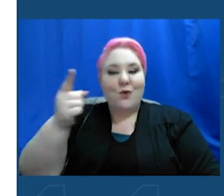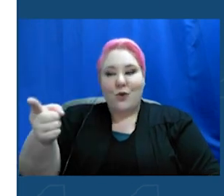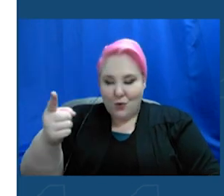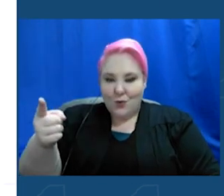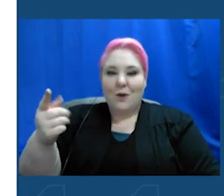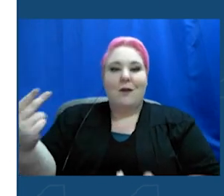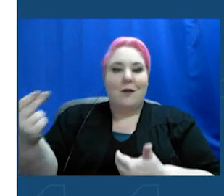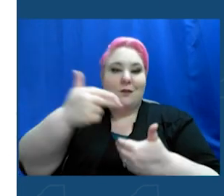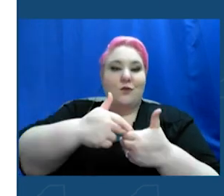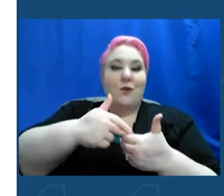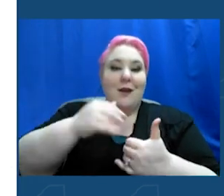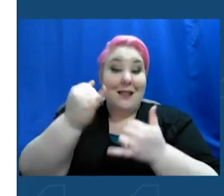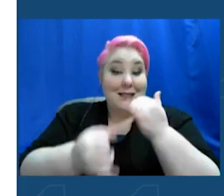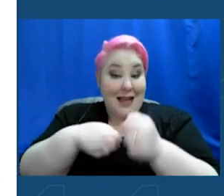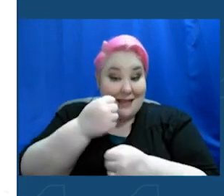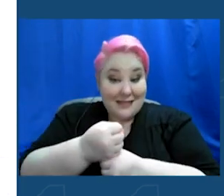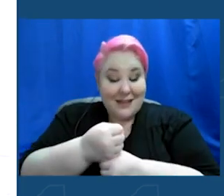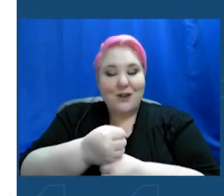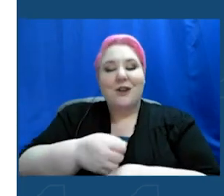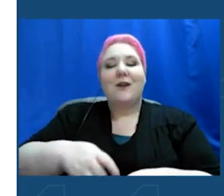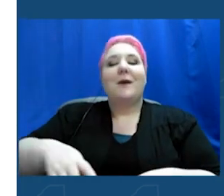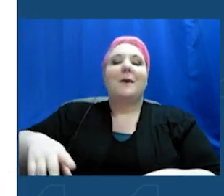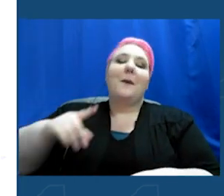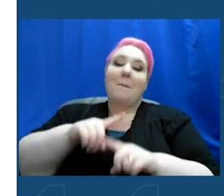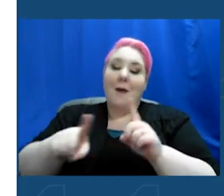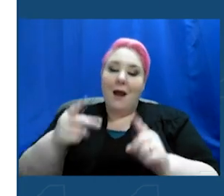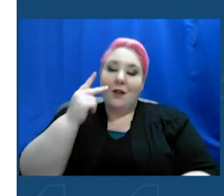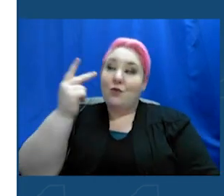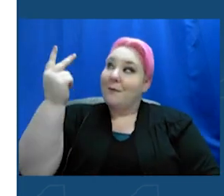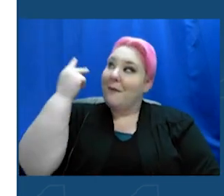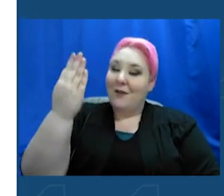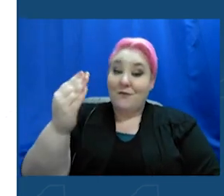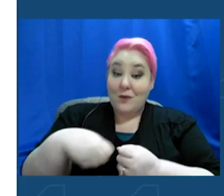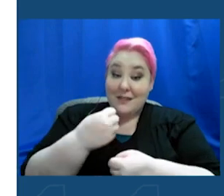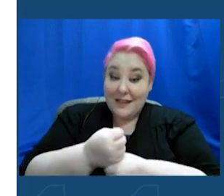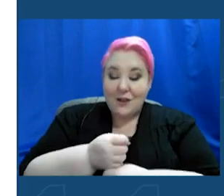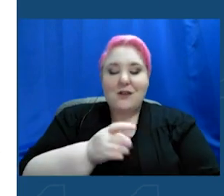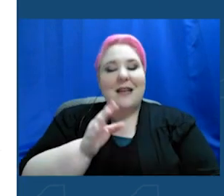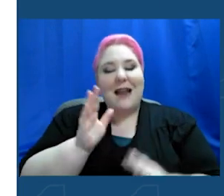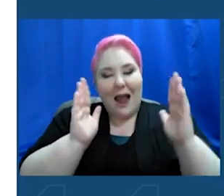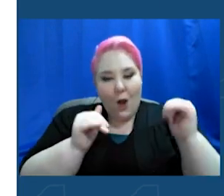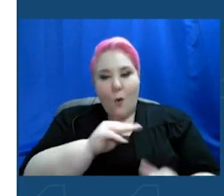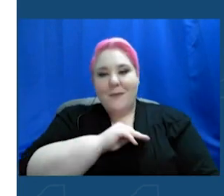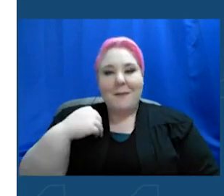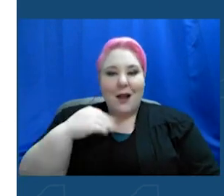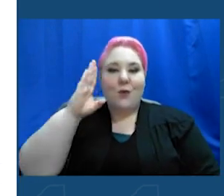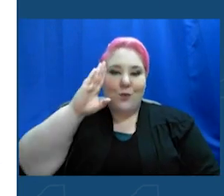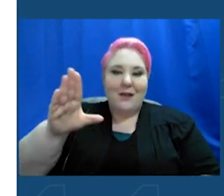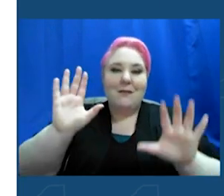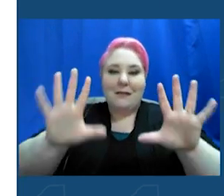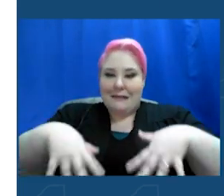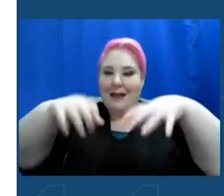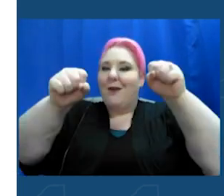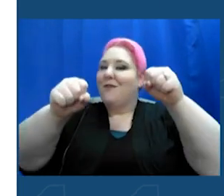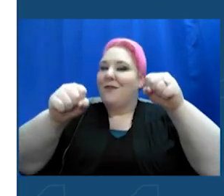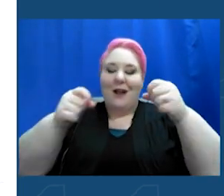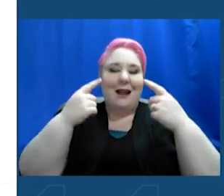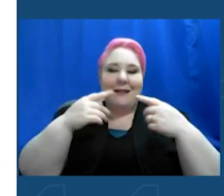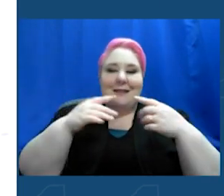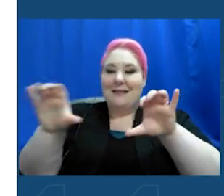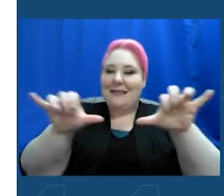back at really 14 years of fantastic work, and I hope your successor takes up the mantle in such an effective way. But thank you for your